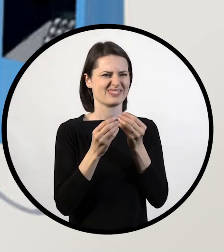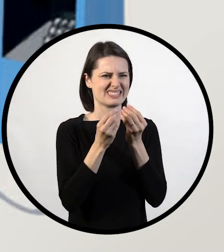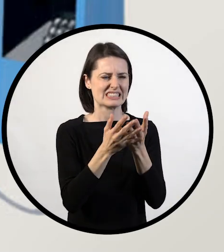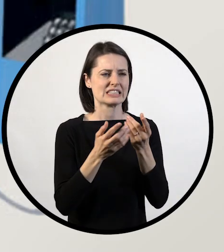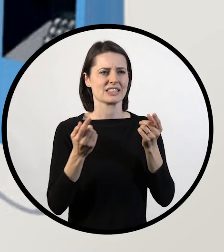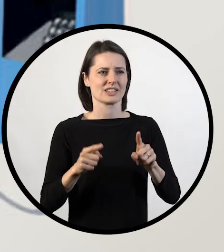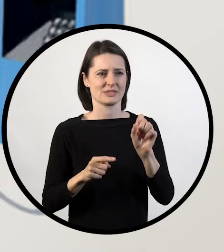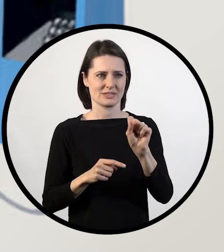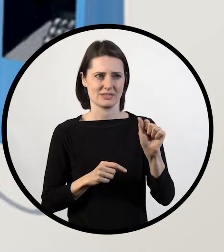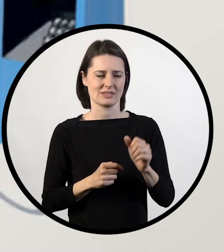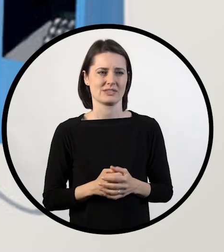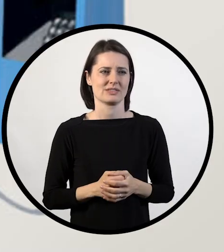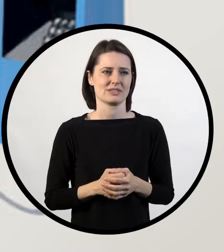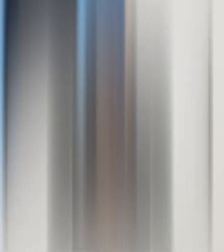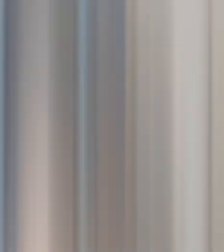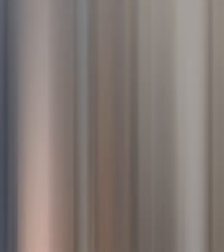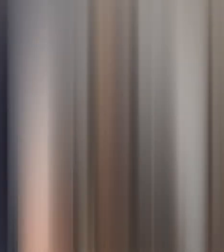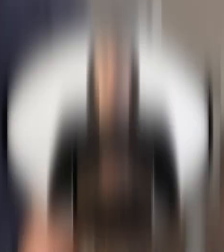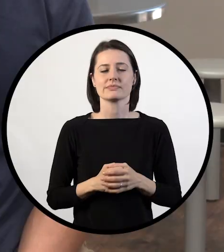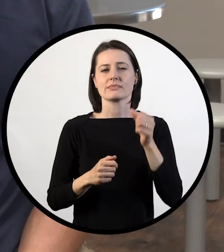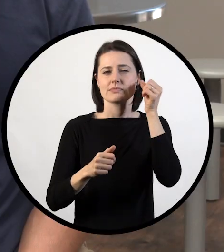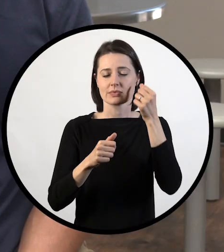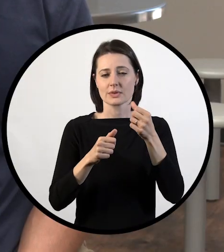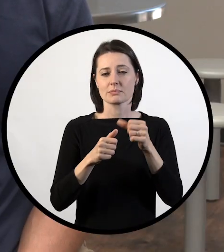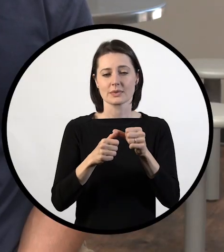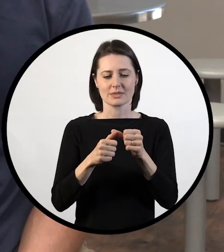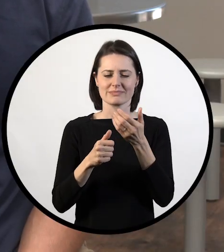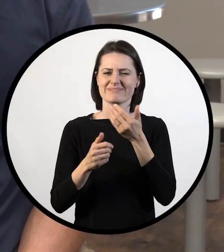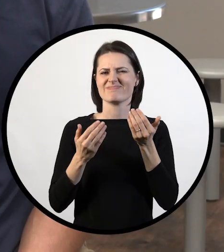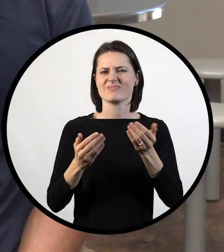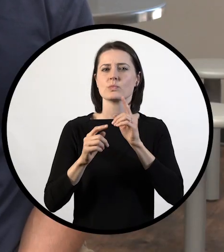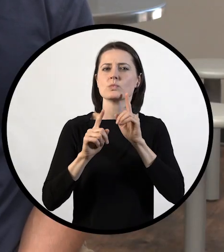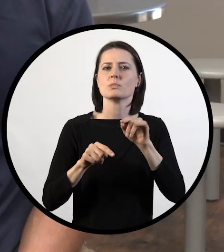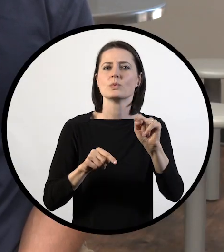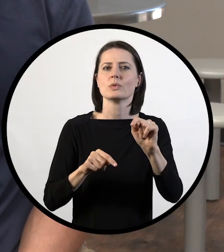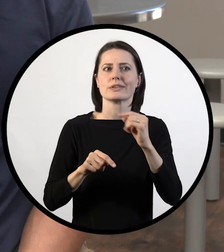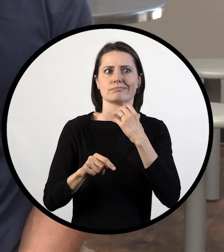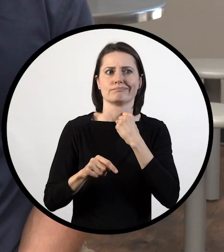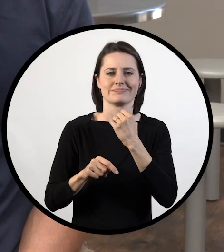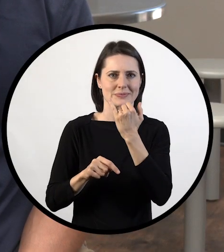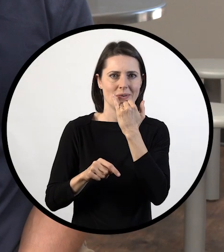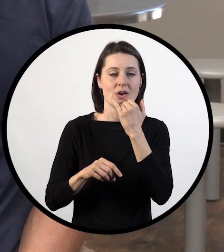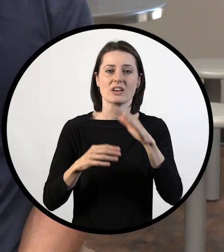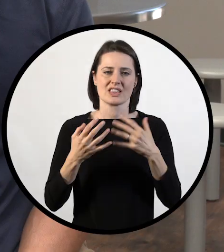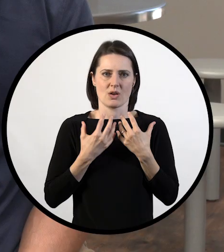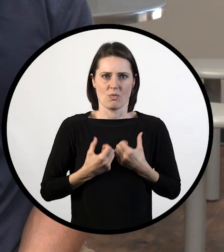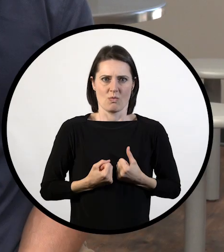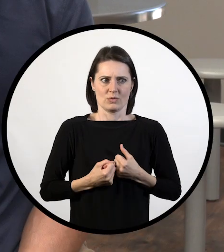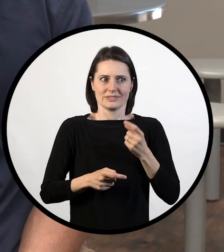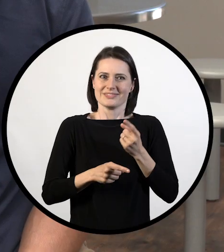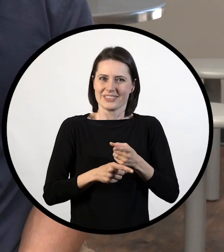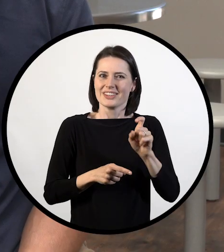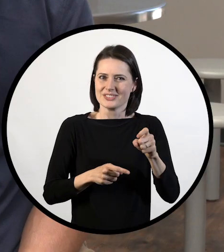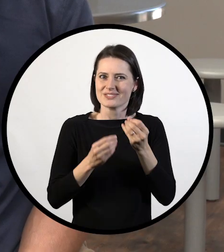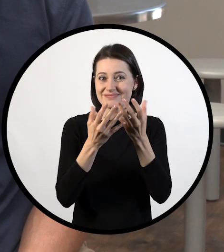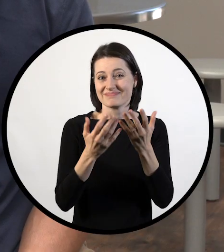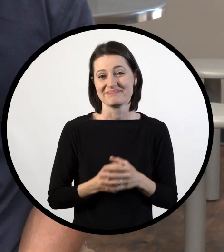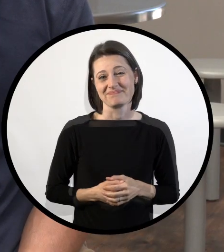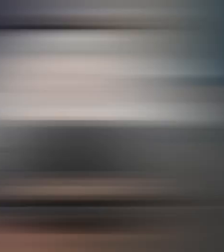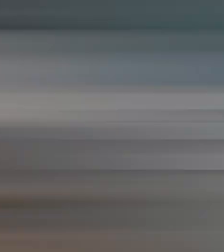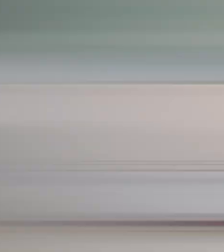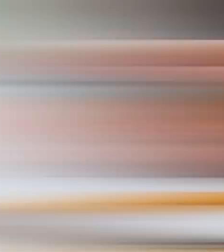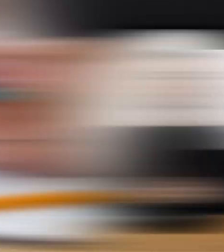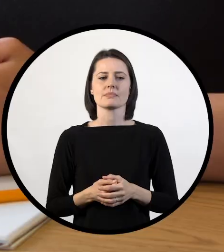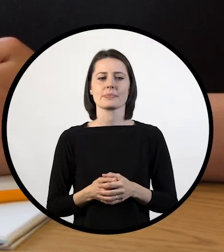to report a case of sexual abuse. Remember, it's better to report it and be wrong than not to report it and be